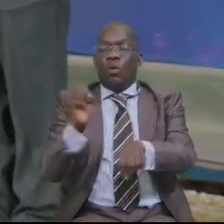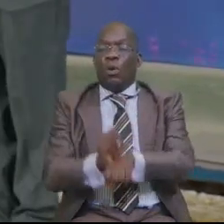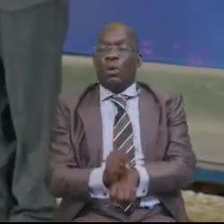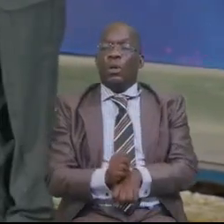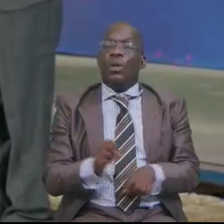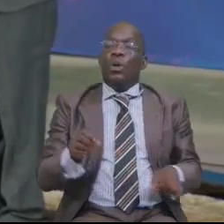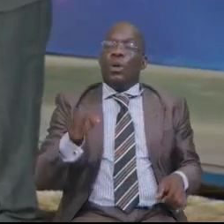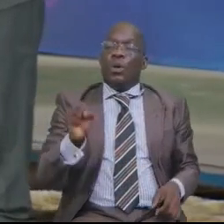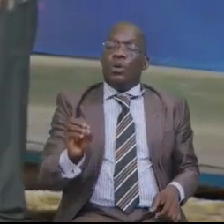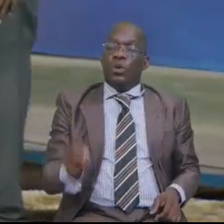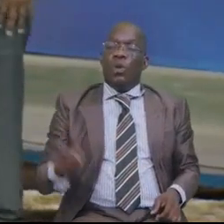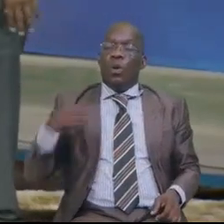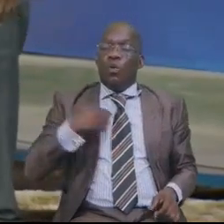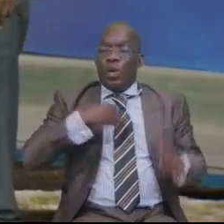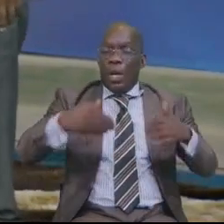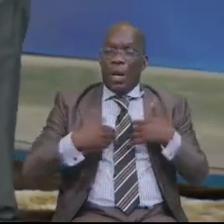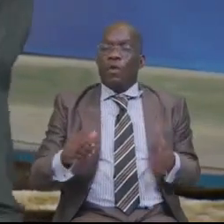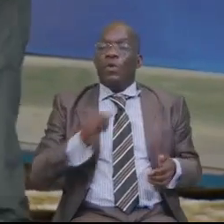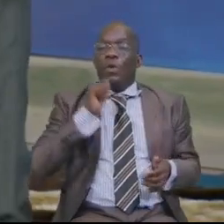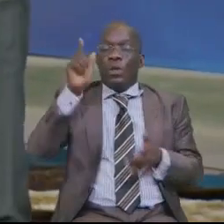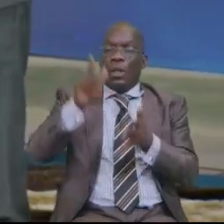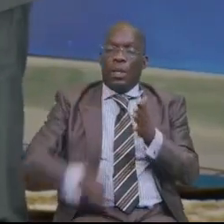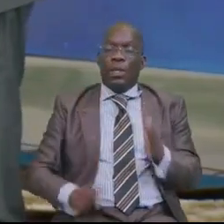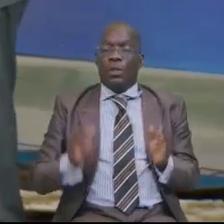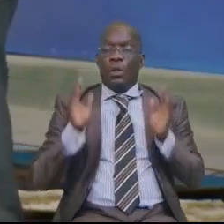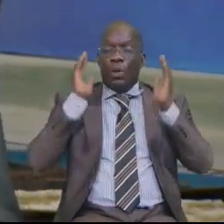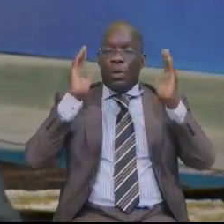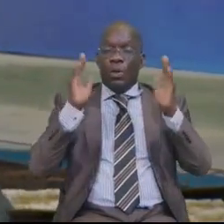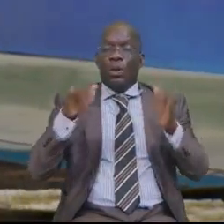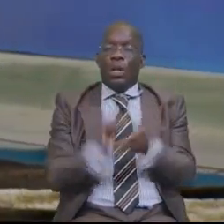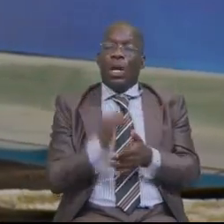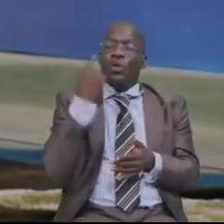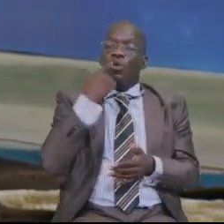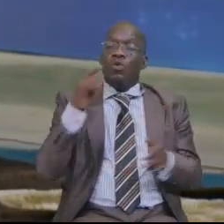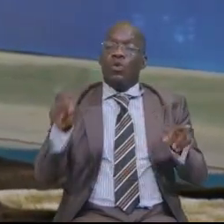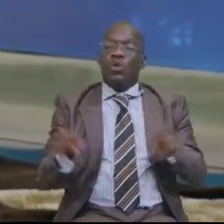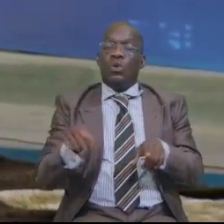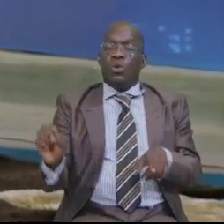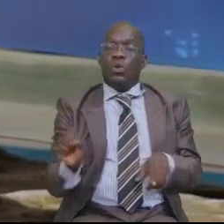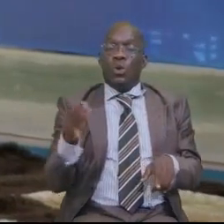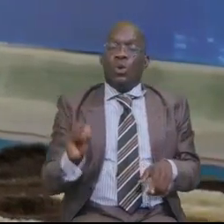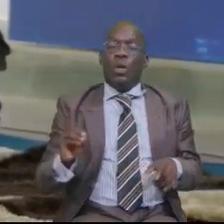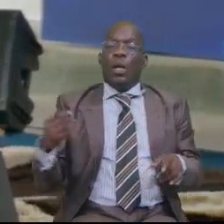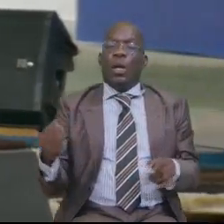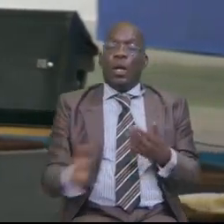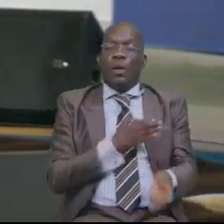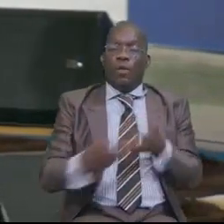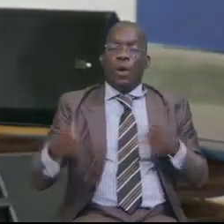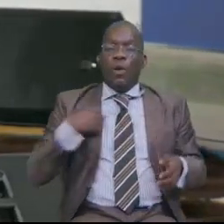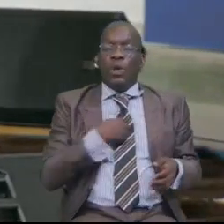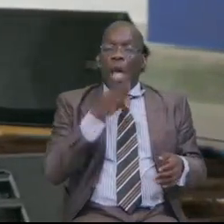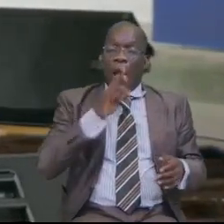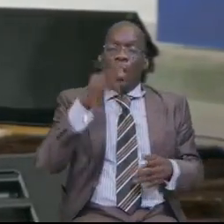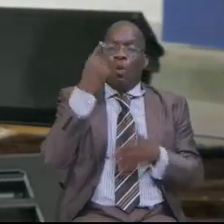have undiminished consecration, that whoever we are, whatever we're doing, until